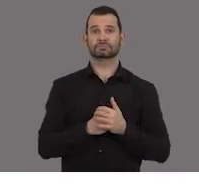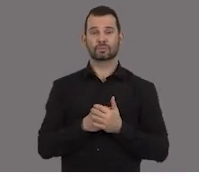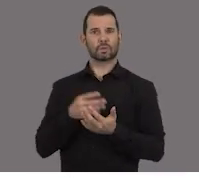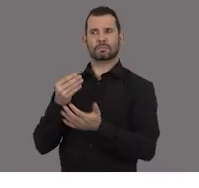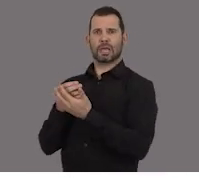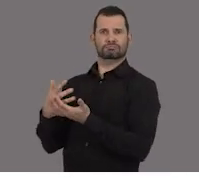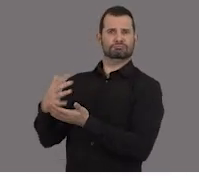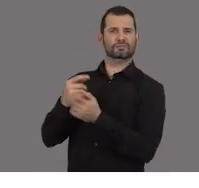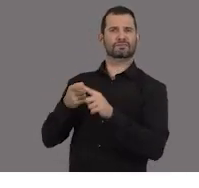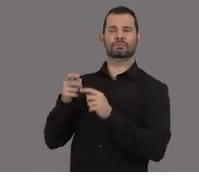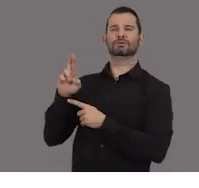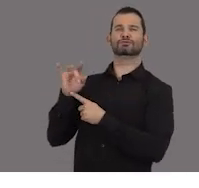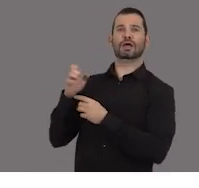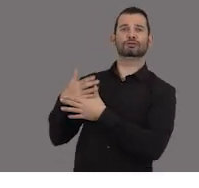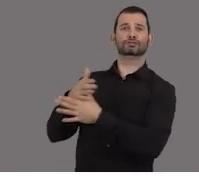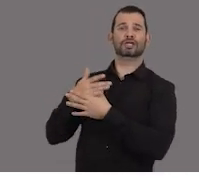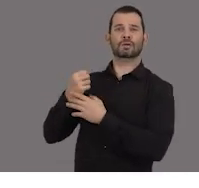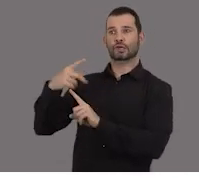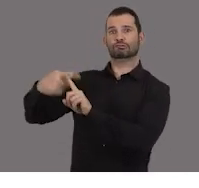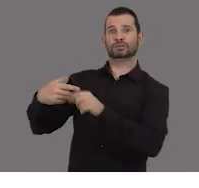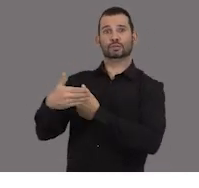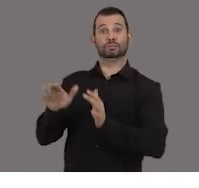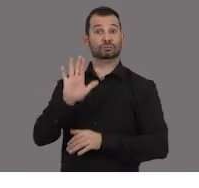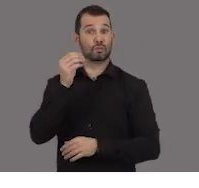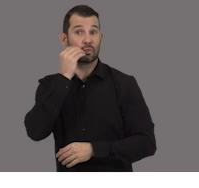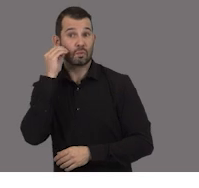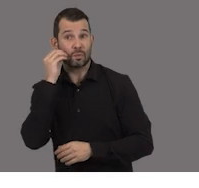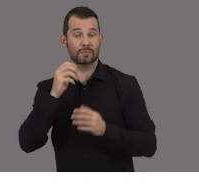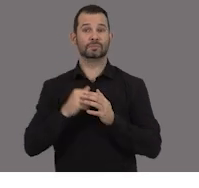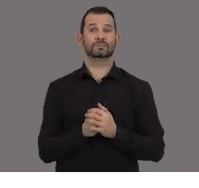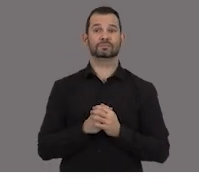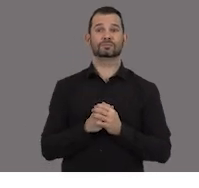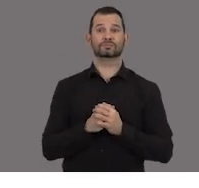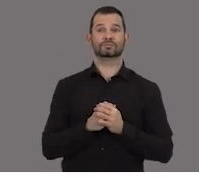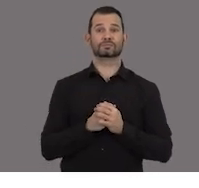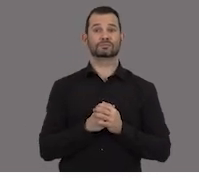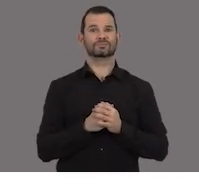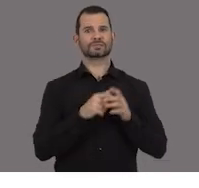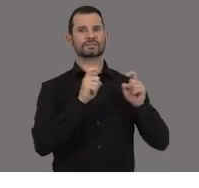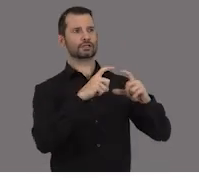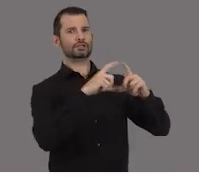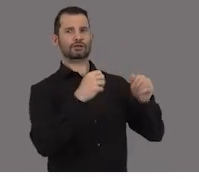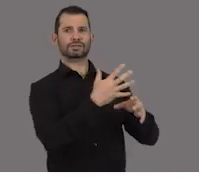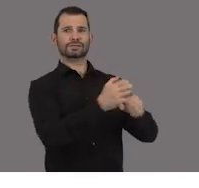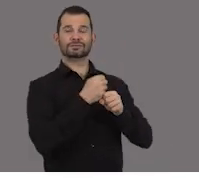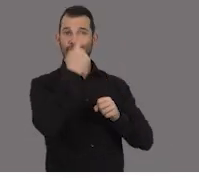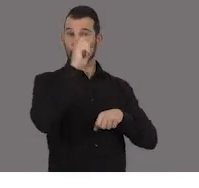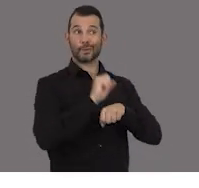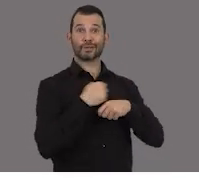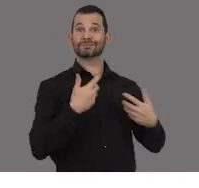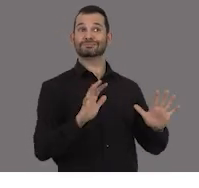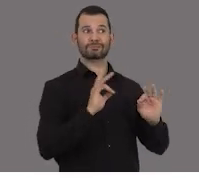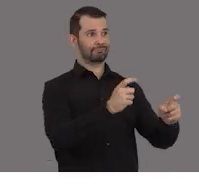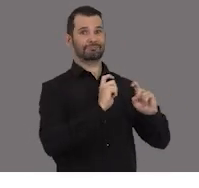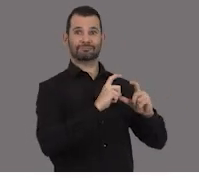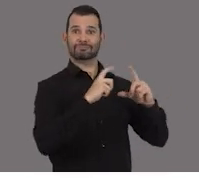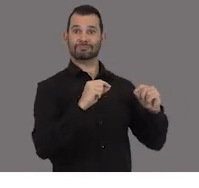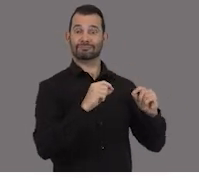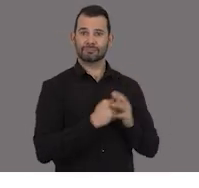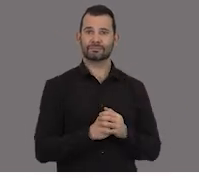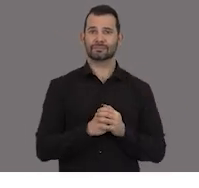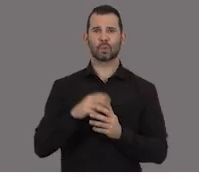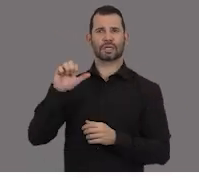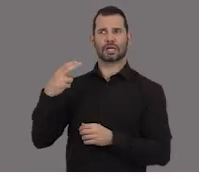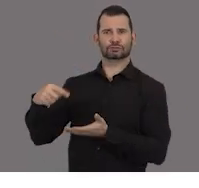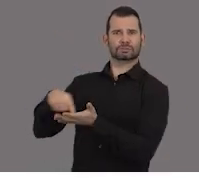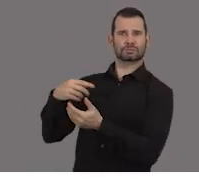gratuities, employment, money earned from ride-sharing or renting out a room in your home, gift cards received